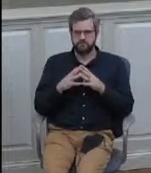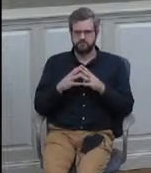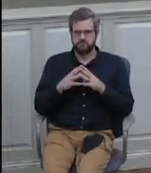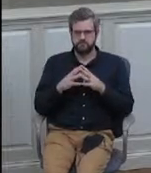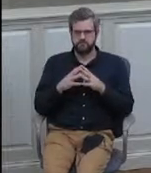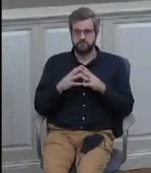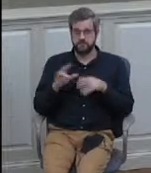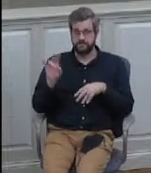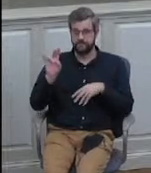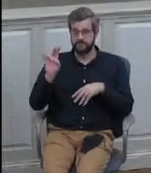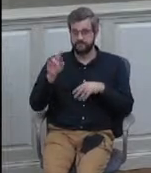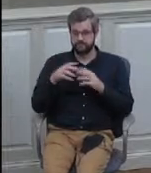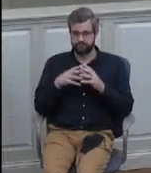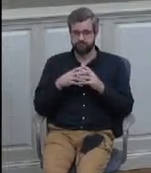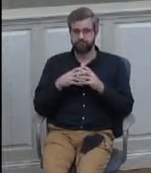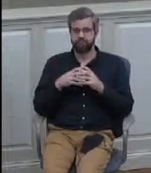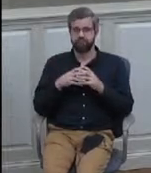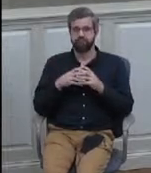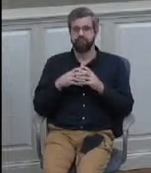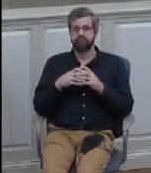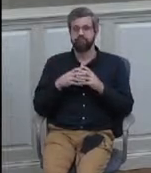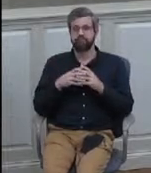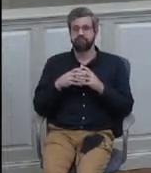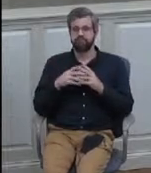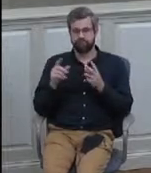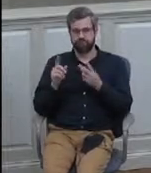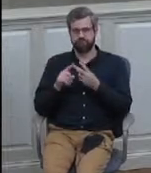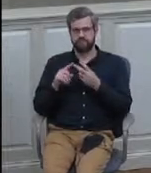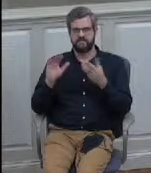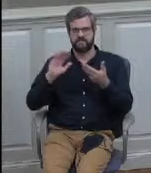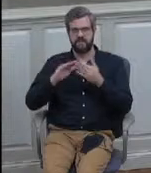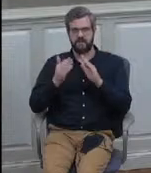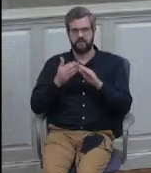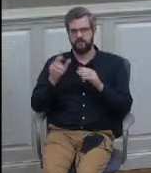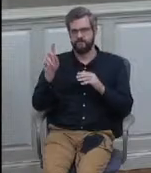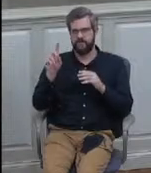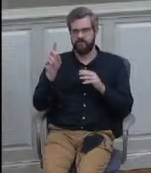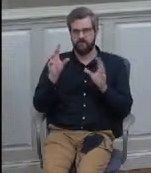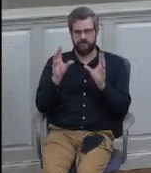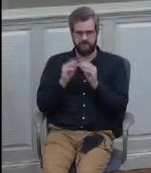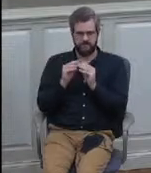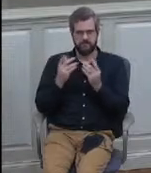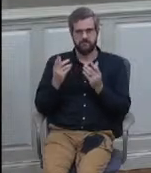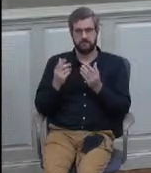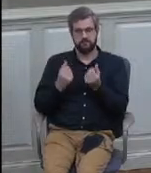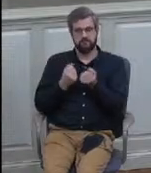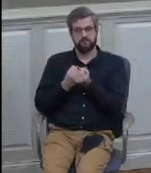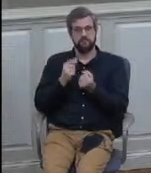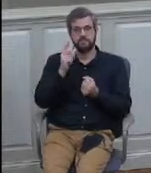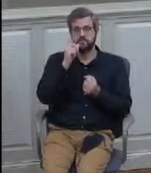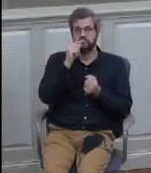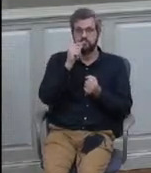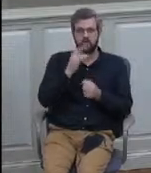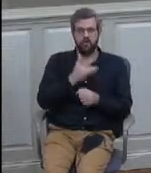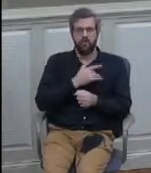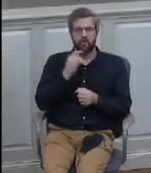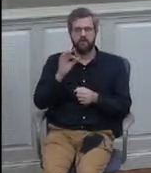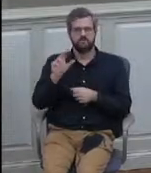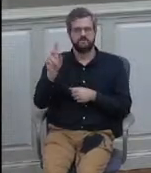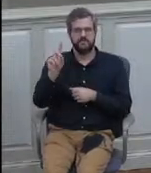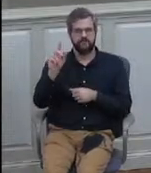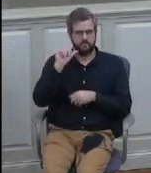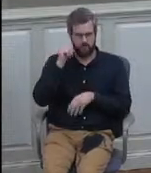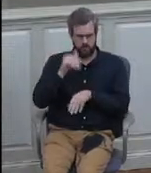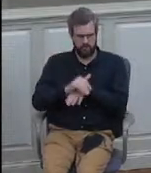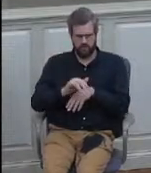It's at 7. Then I also have a downtown Danville meeting being sponsored by the Heart of Danville tomorrow